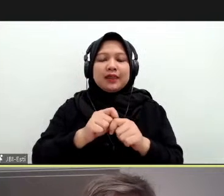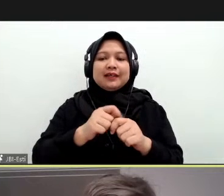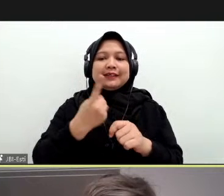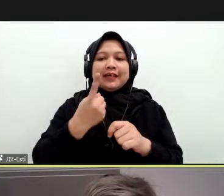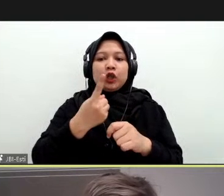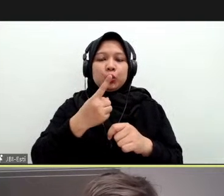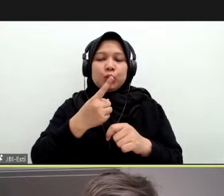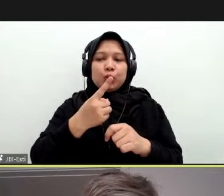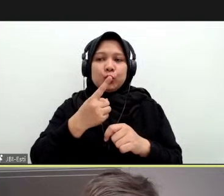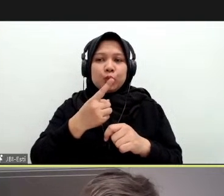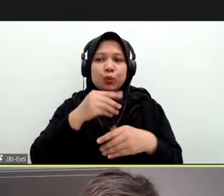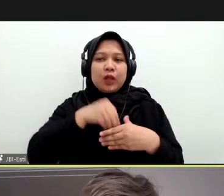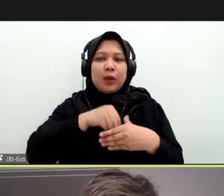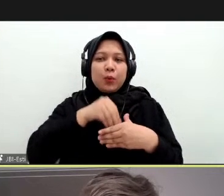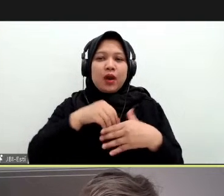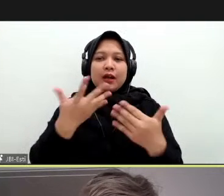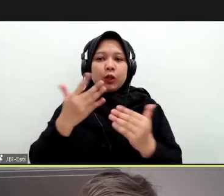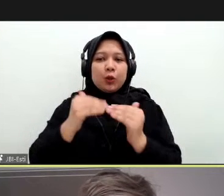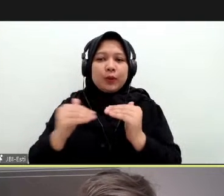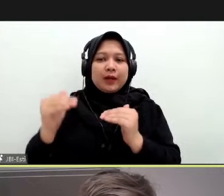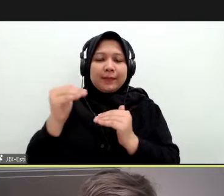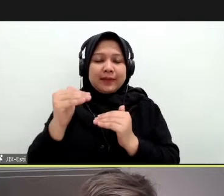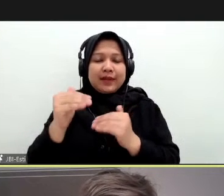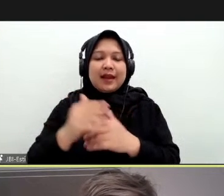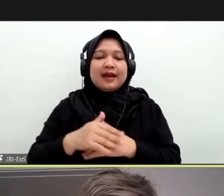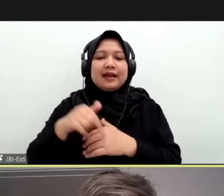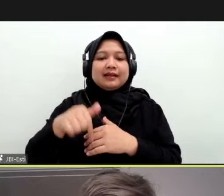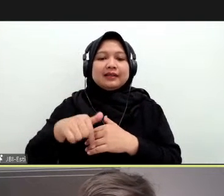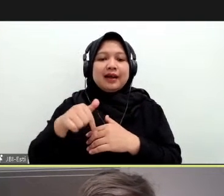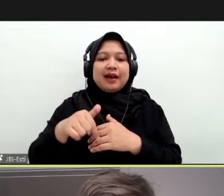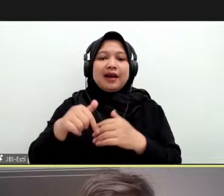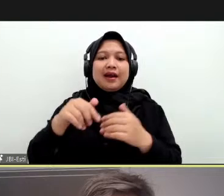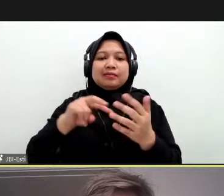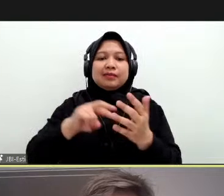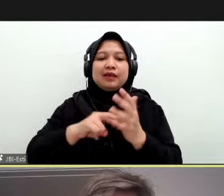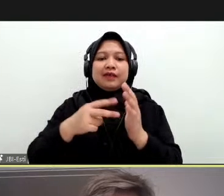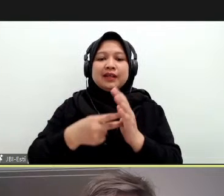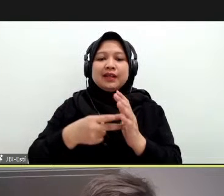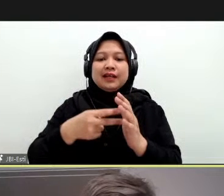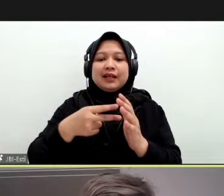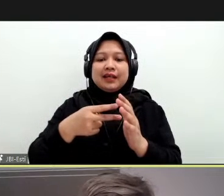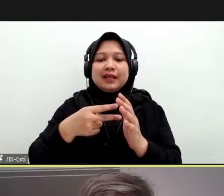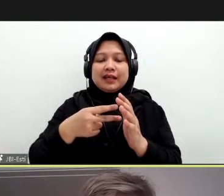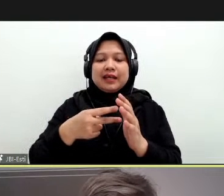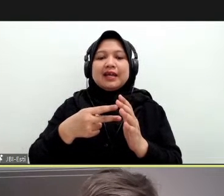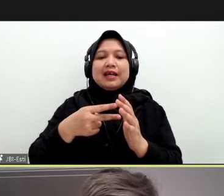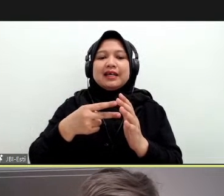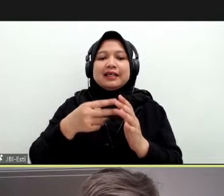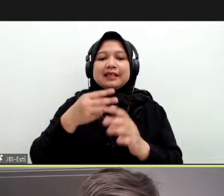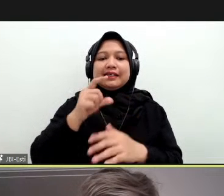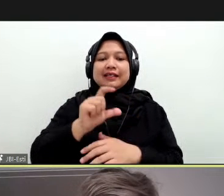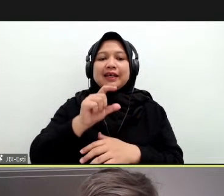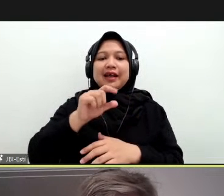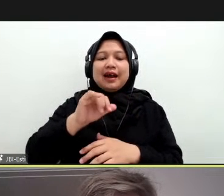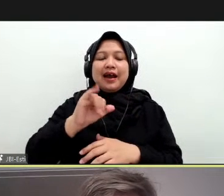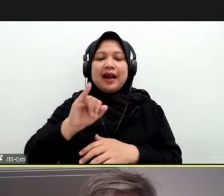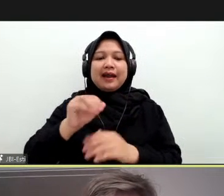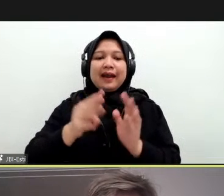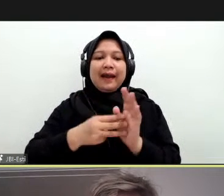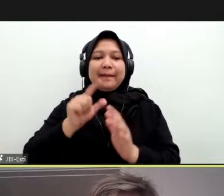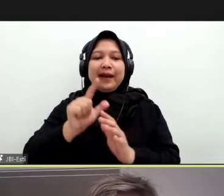strictly and narrowly the anti-money laundering and counterterrorism financing standards and the guidance to financial